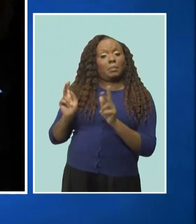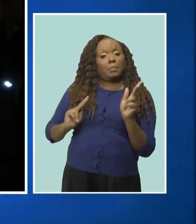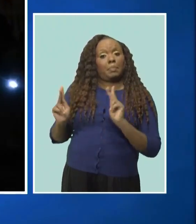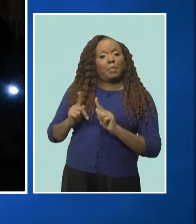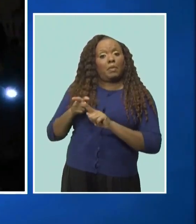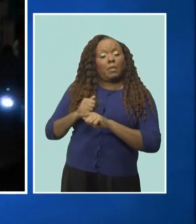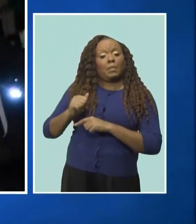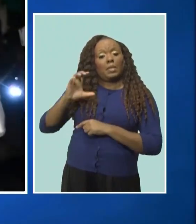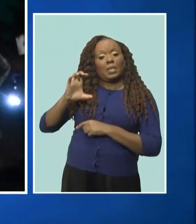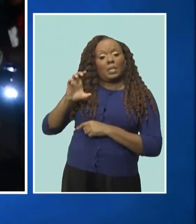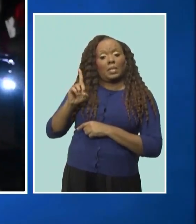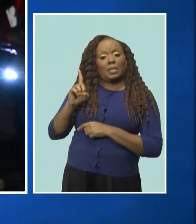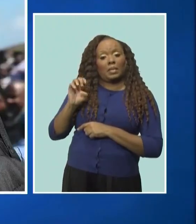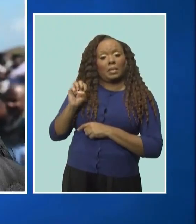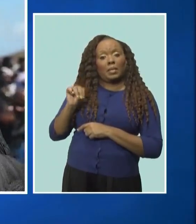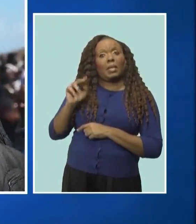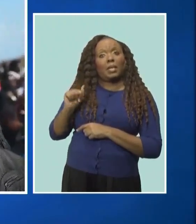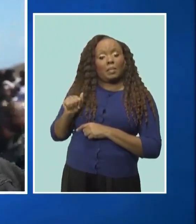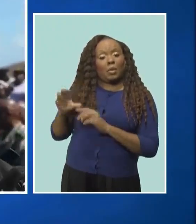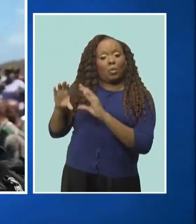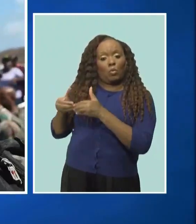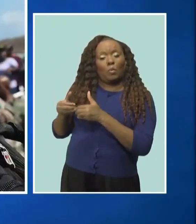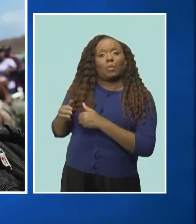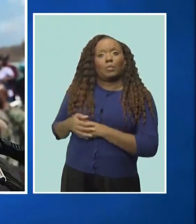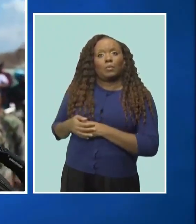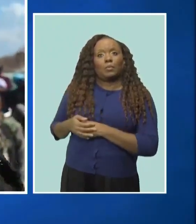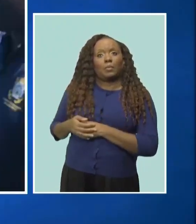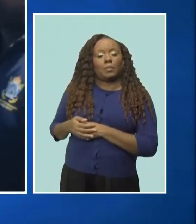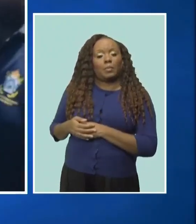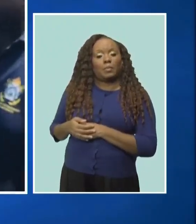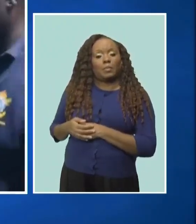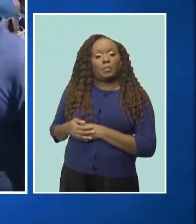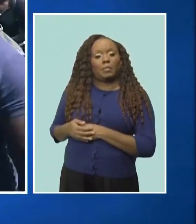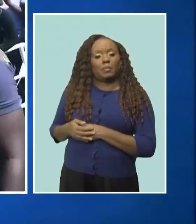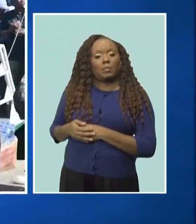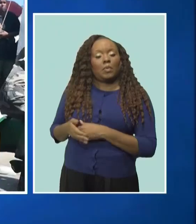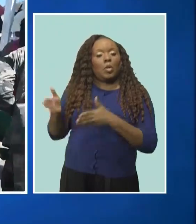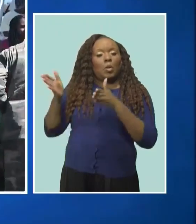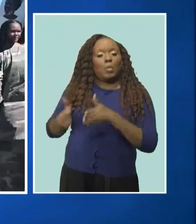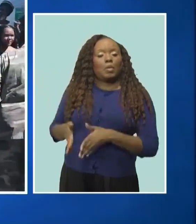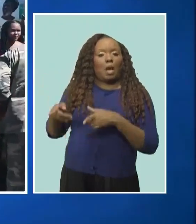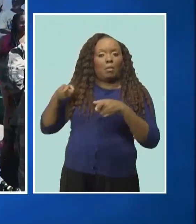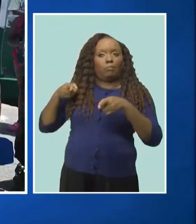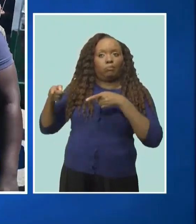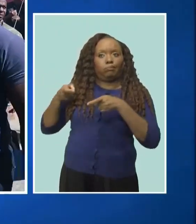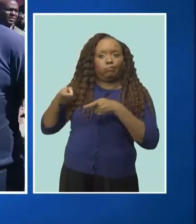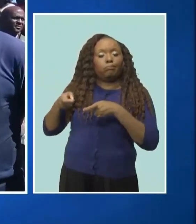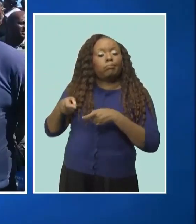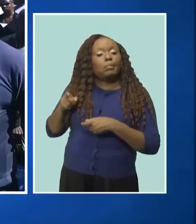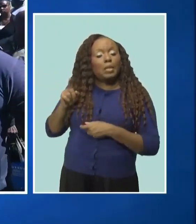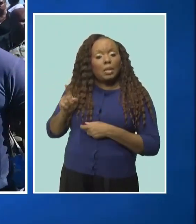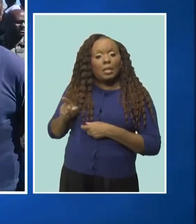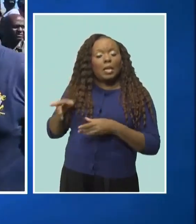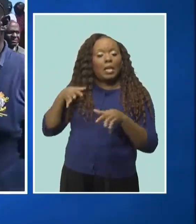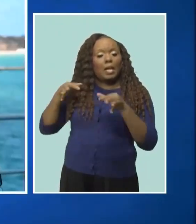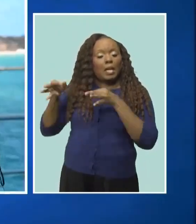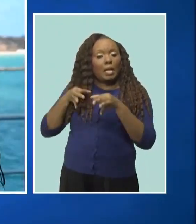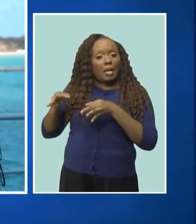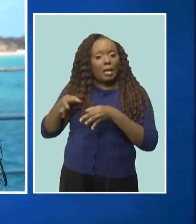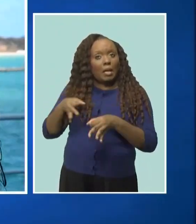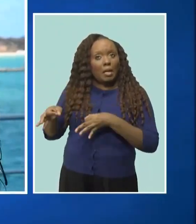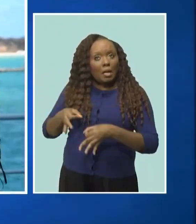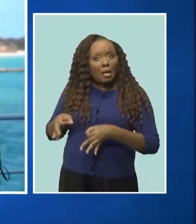Disaster Relief Unit, CDRU. Lieutenant Commander Dorian Davis, the director of the CDRU, explained